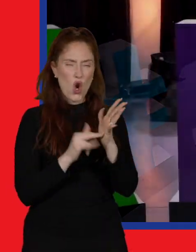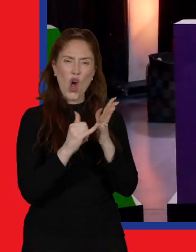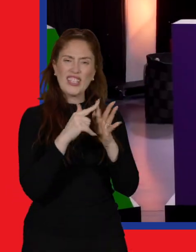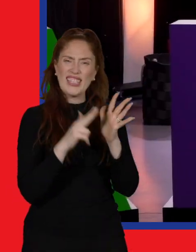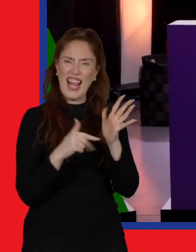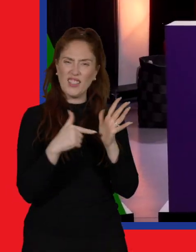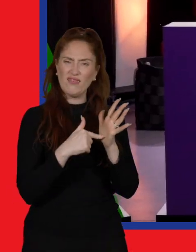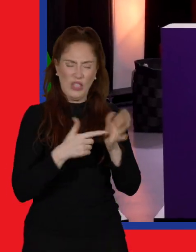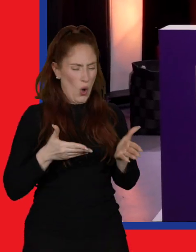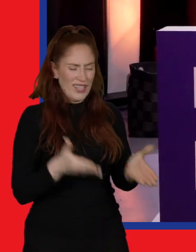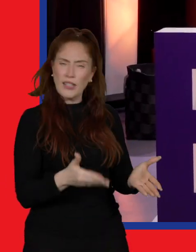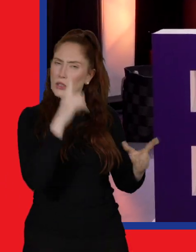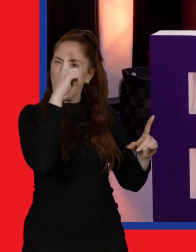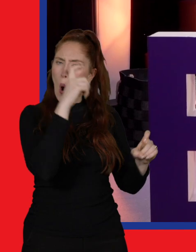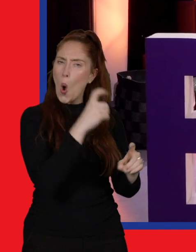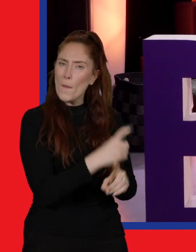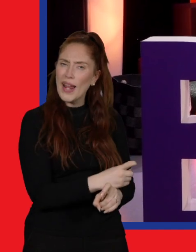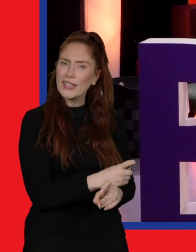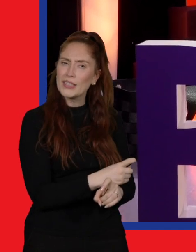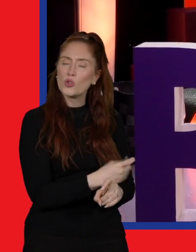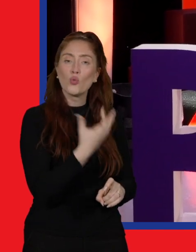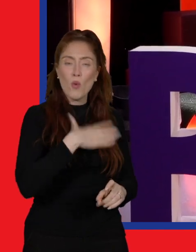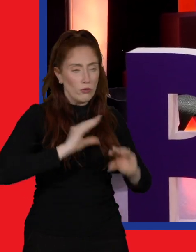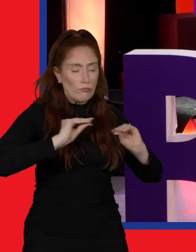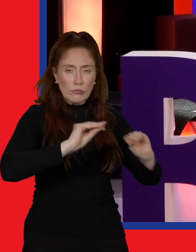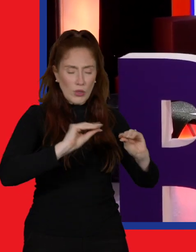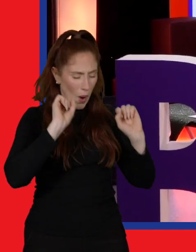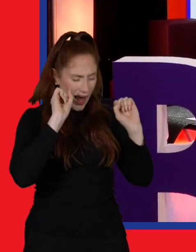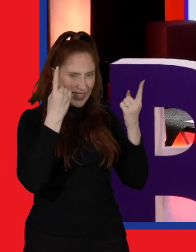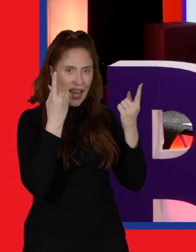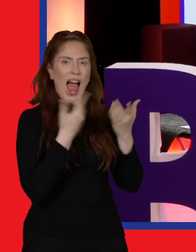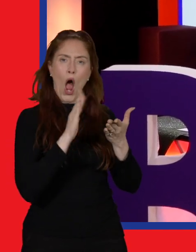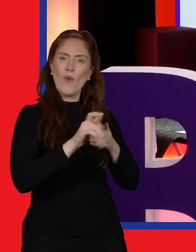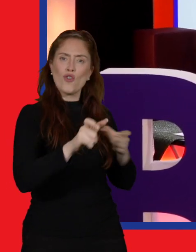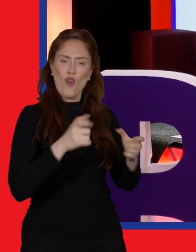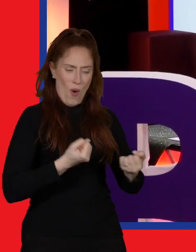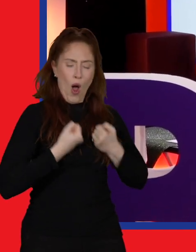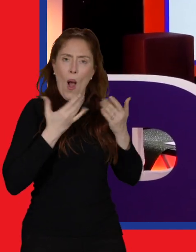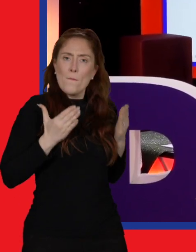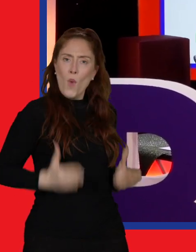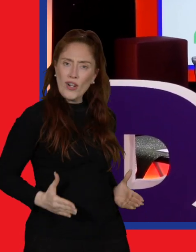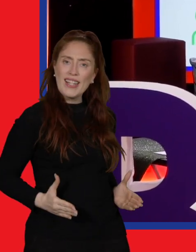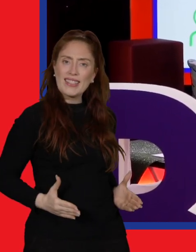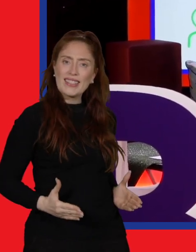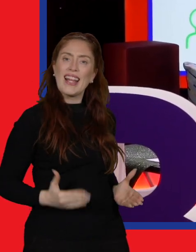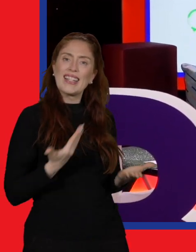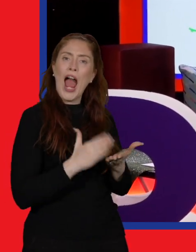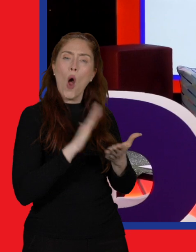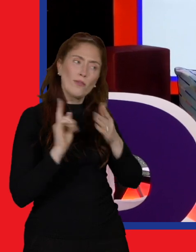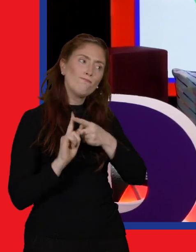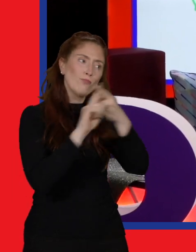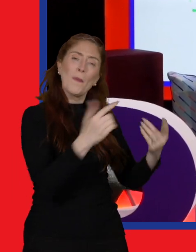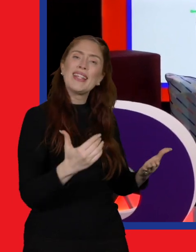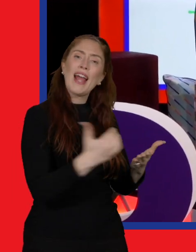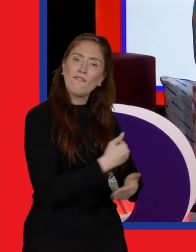Consent can be a very complex concept, and we've been looking at the different aspects of understanding how we are in control of our own bodies and